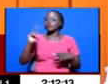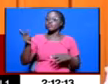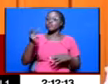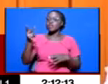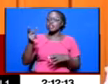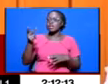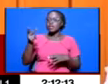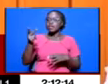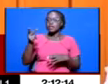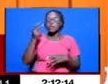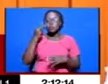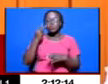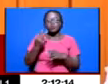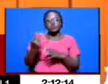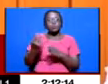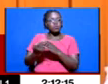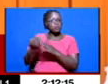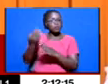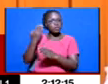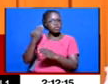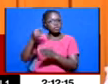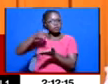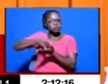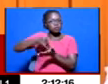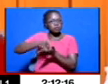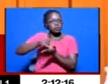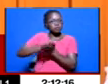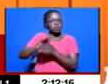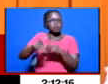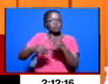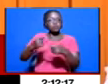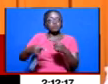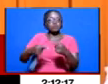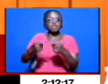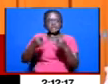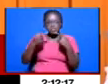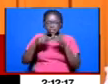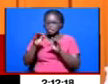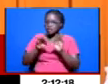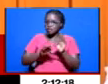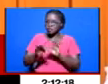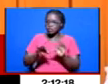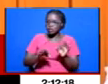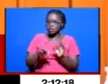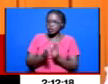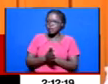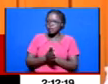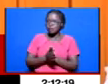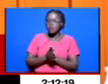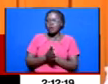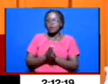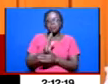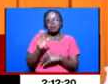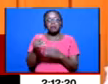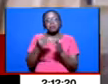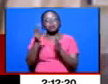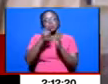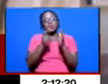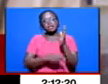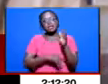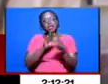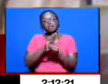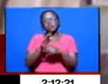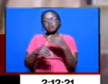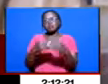of the past involvement with the process as outlined. I'm not going to go through all that. There's a lot of material which